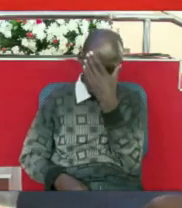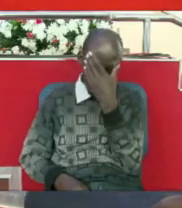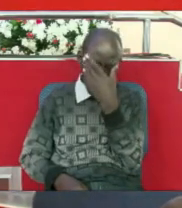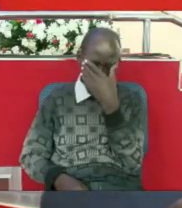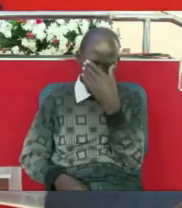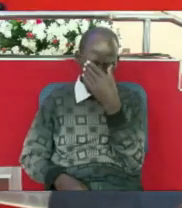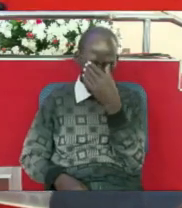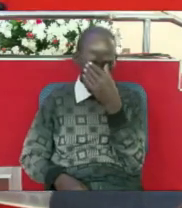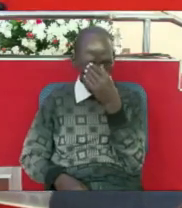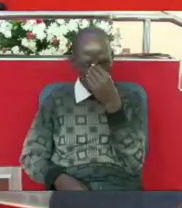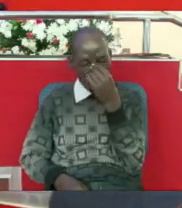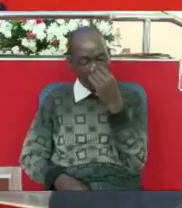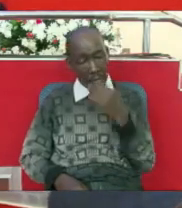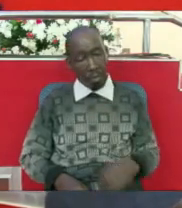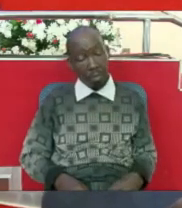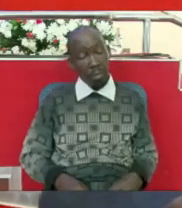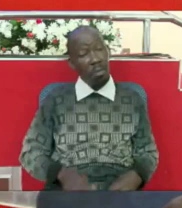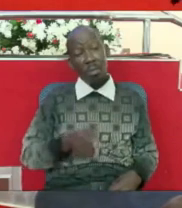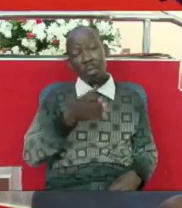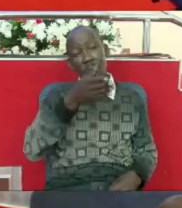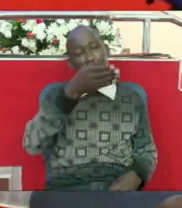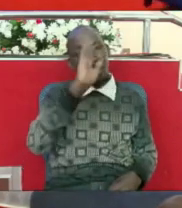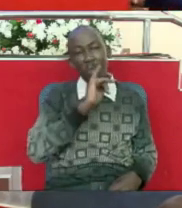Is God a killer?